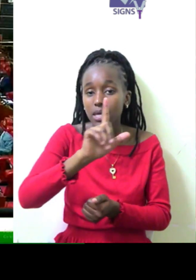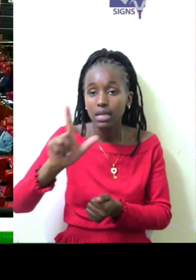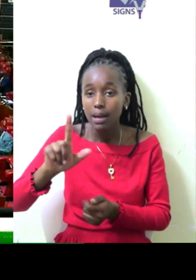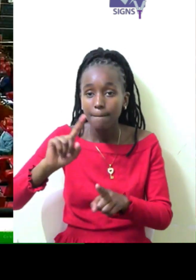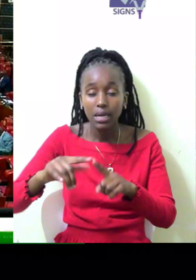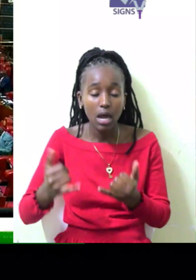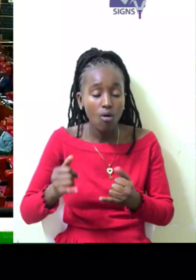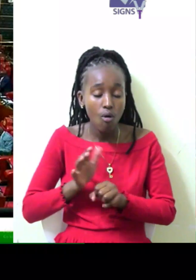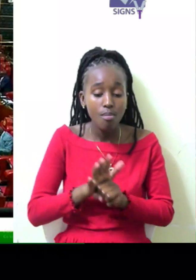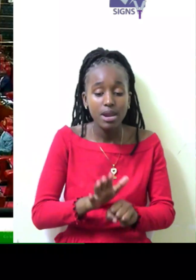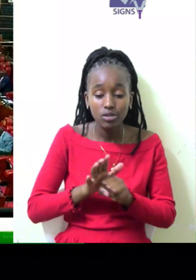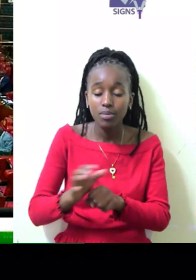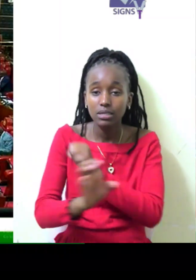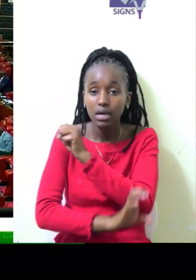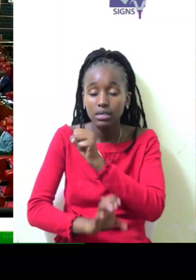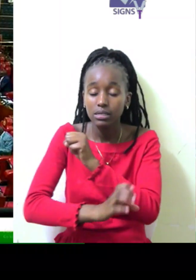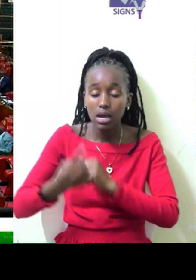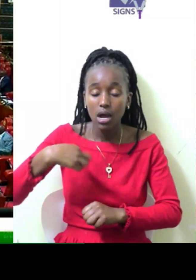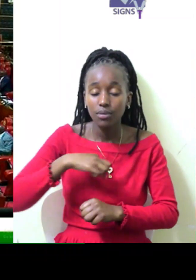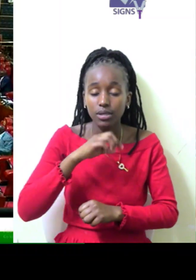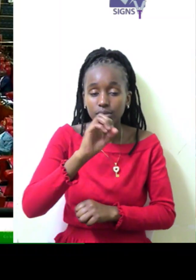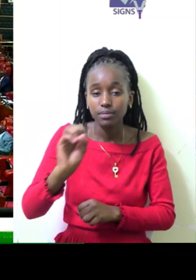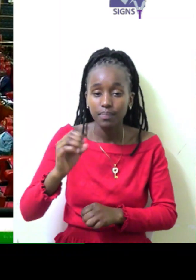our own country. Thank you, Mr. Speaker.